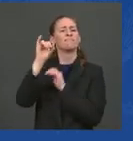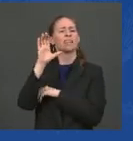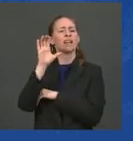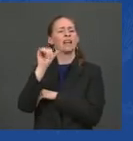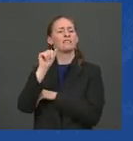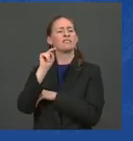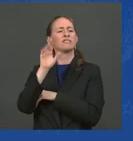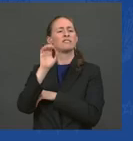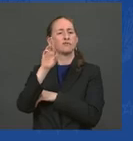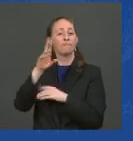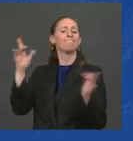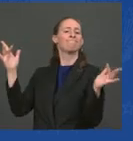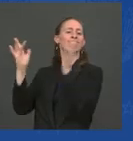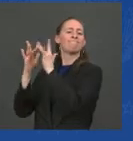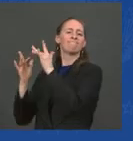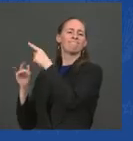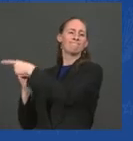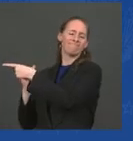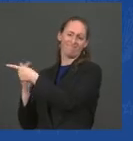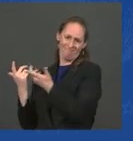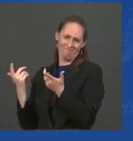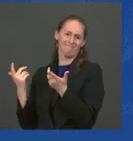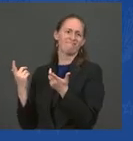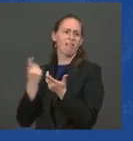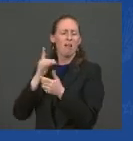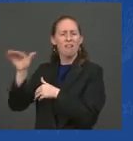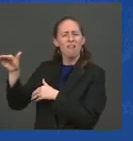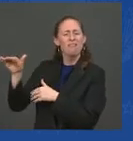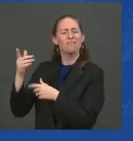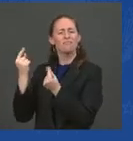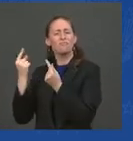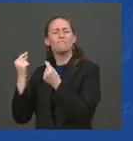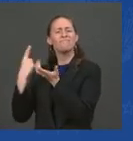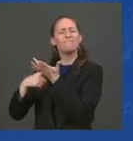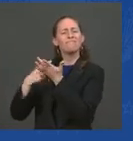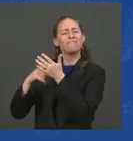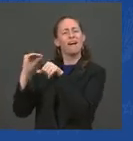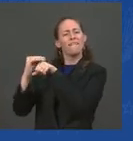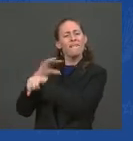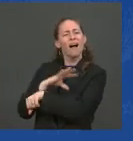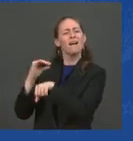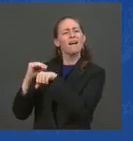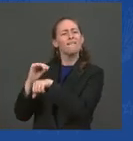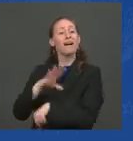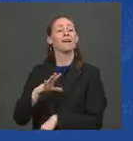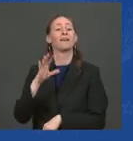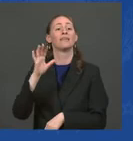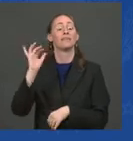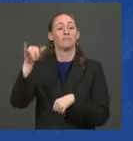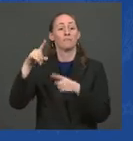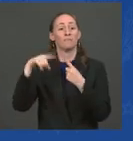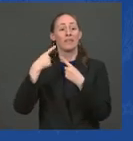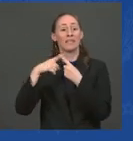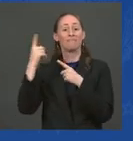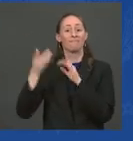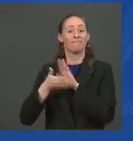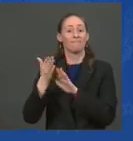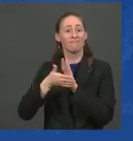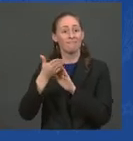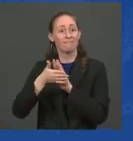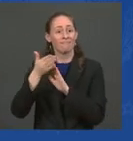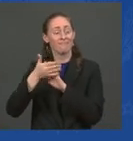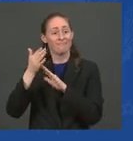do? My friend, Joe Biden. And we were both campaigning for the presidential nomination, which you've all certainly forgotten,